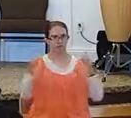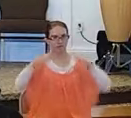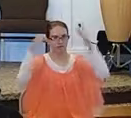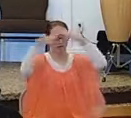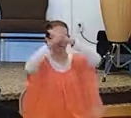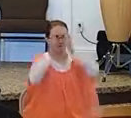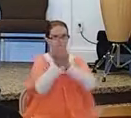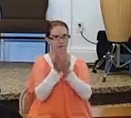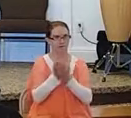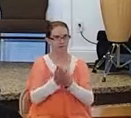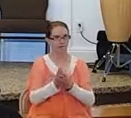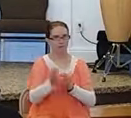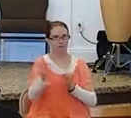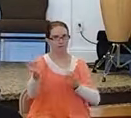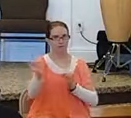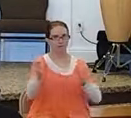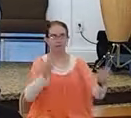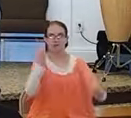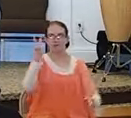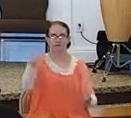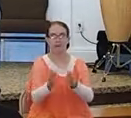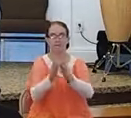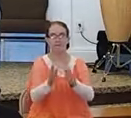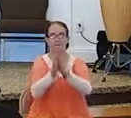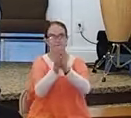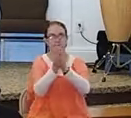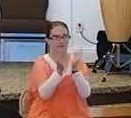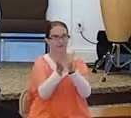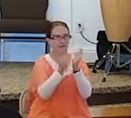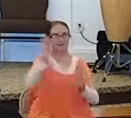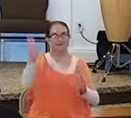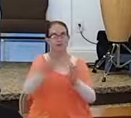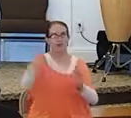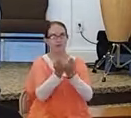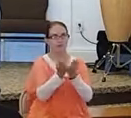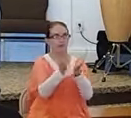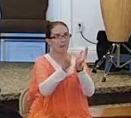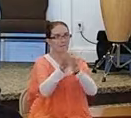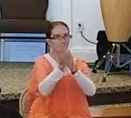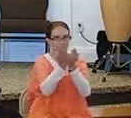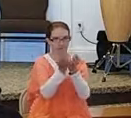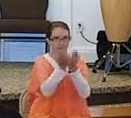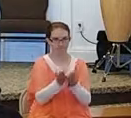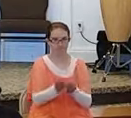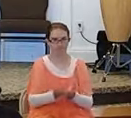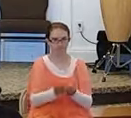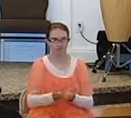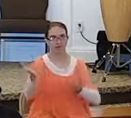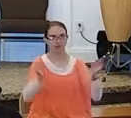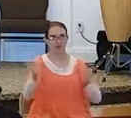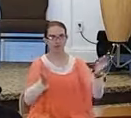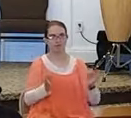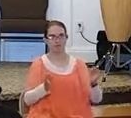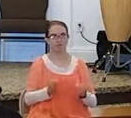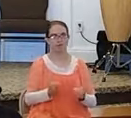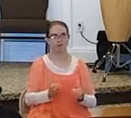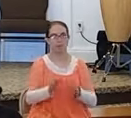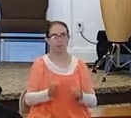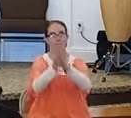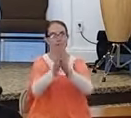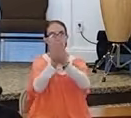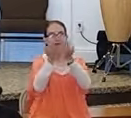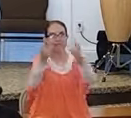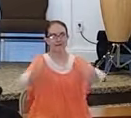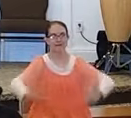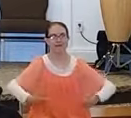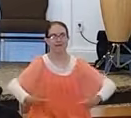Bible said you're going to be judged by two things, by the books. That's the 66 books of the Bible. Amen. And you're going to be judged by that book, the